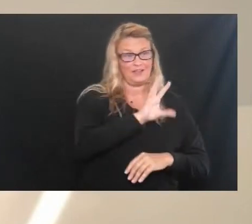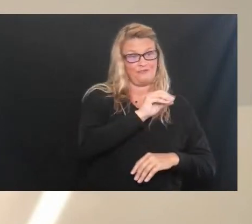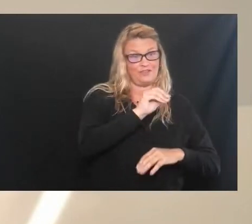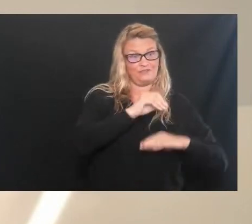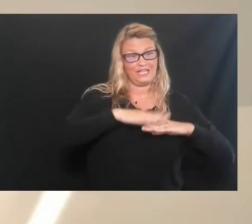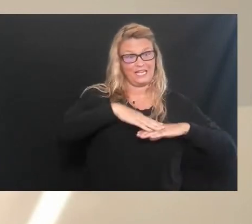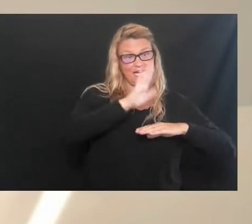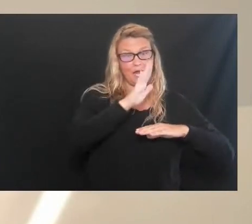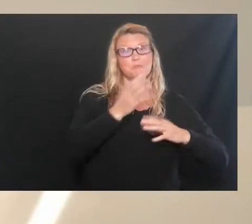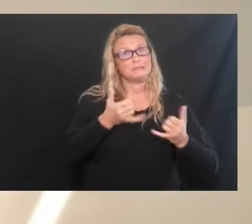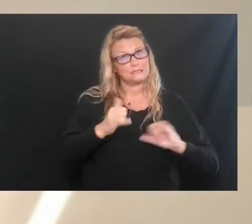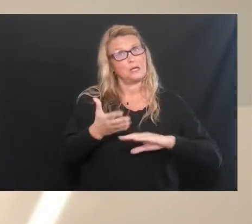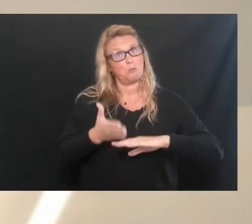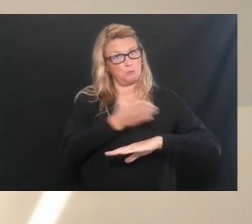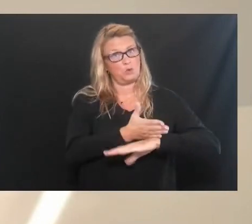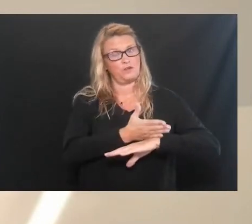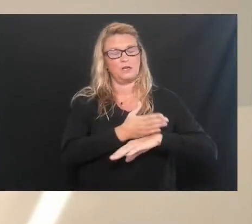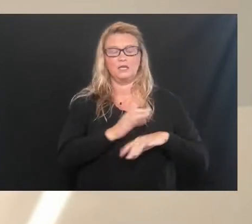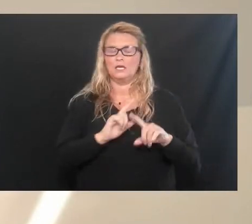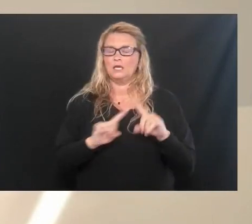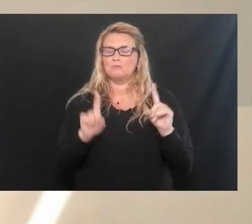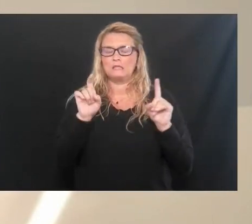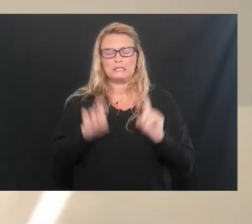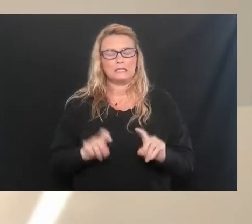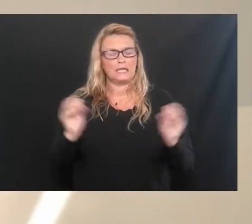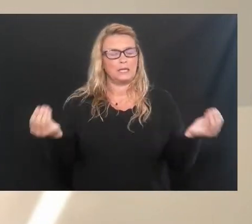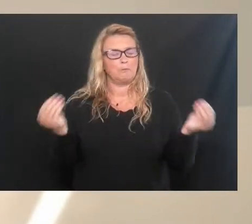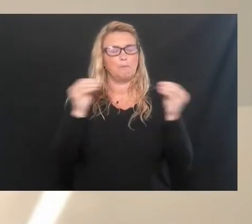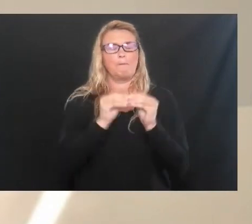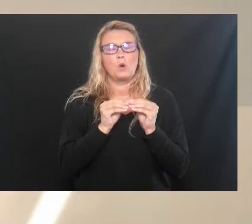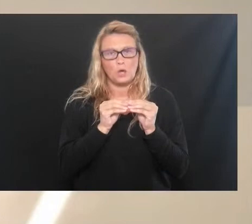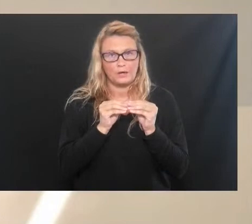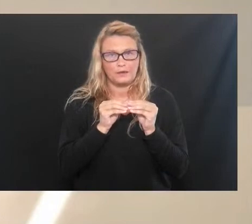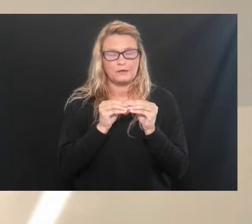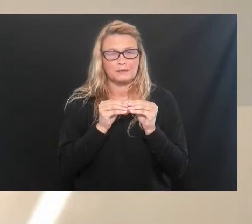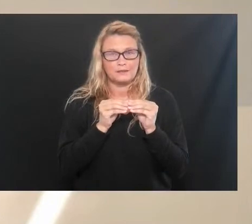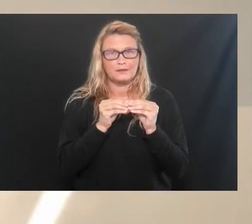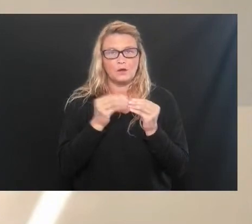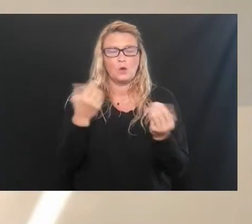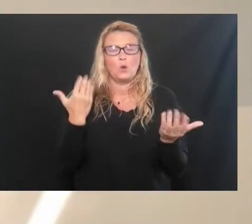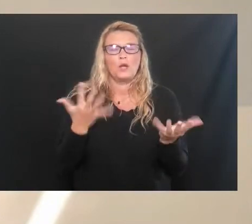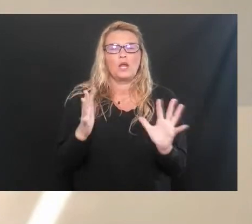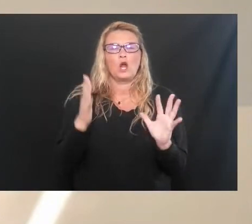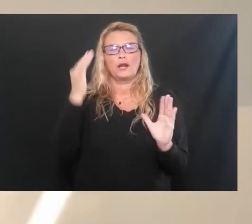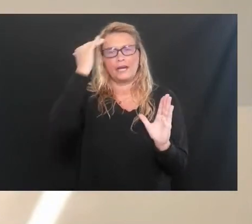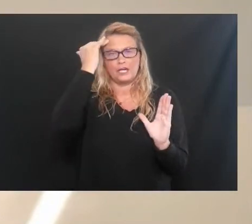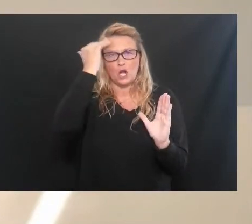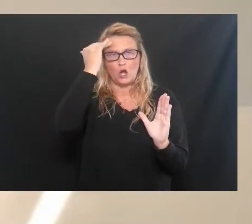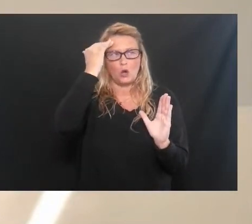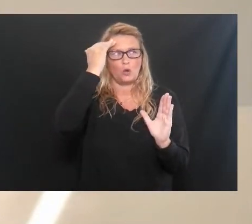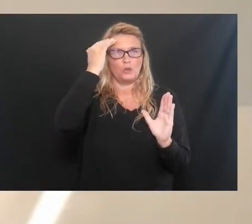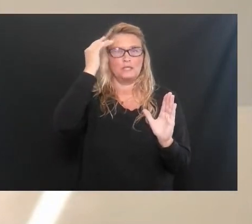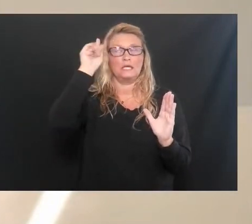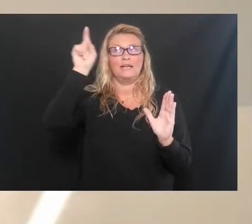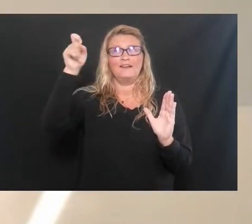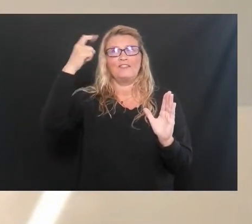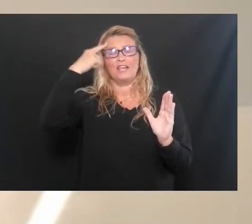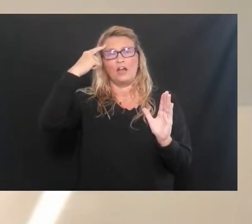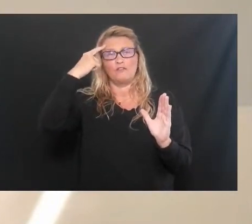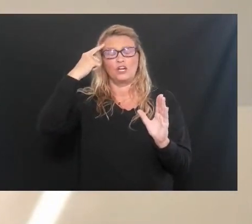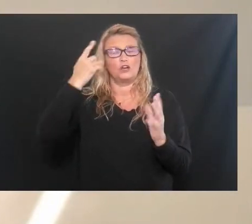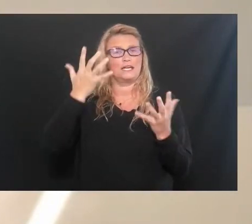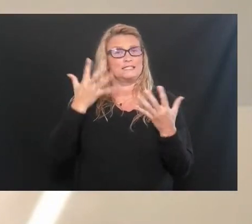older population. But we need to do more there because we know, and the governor has pressed